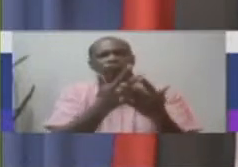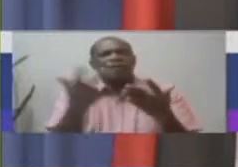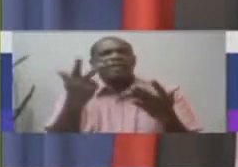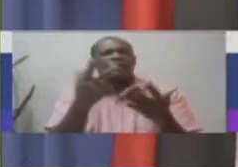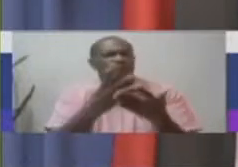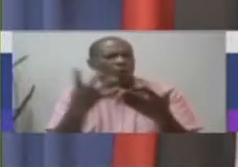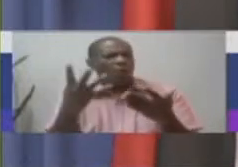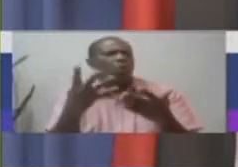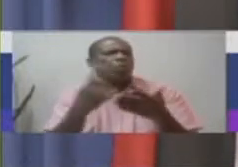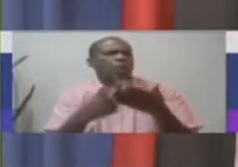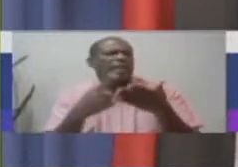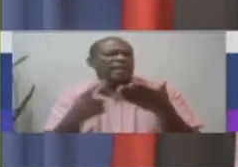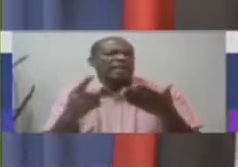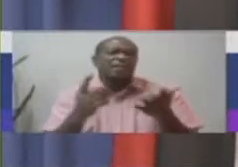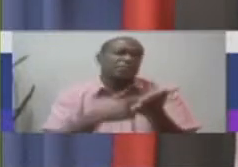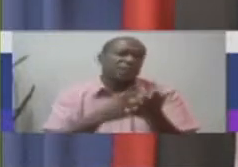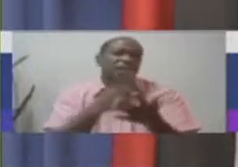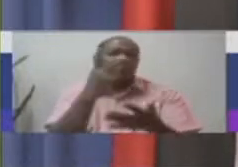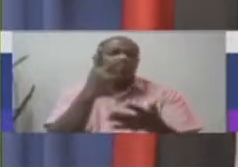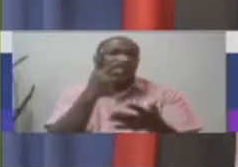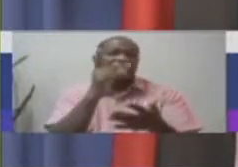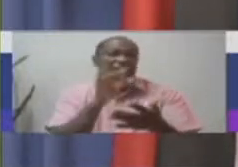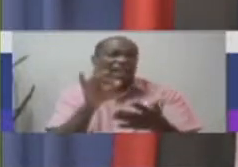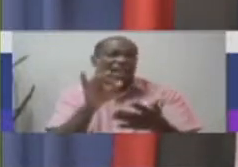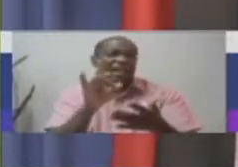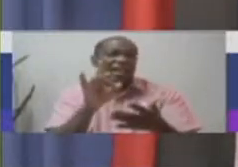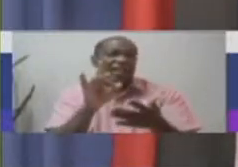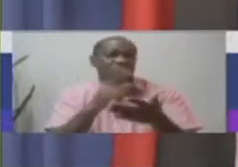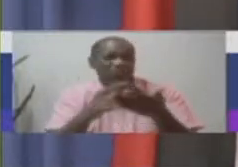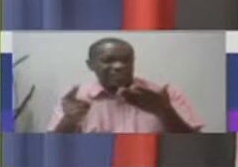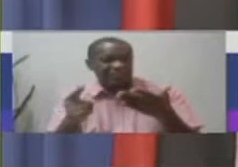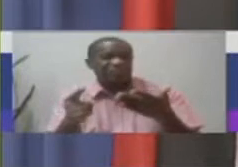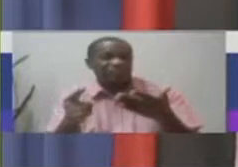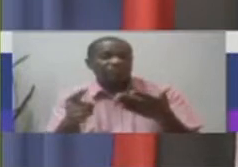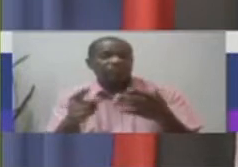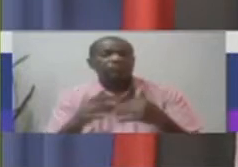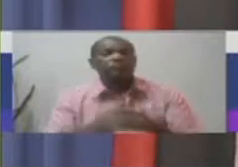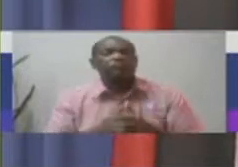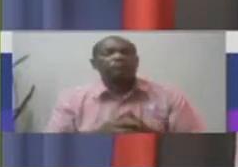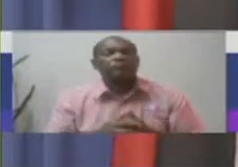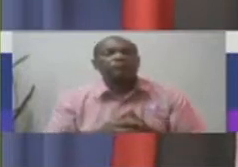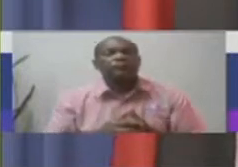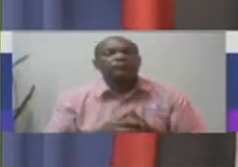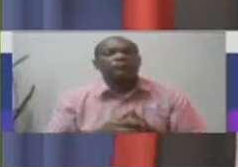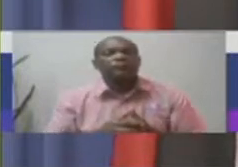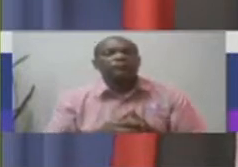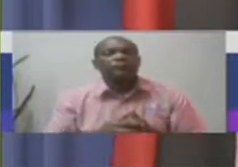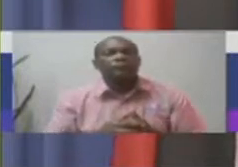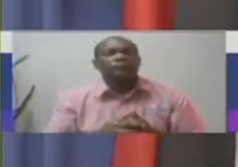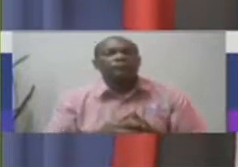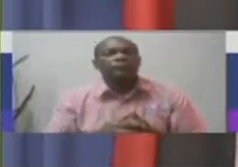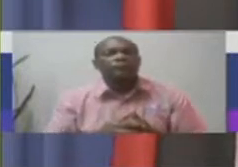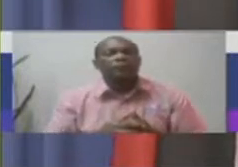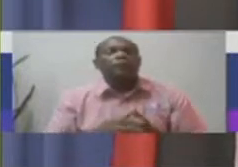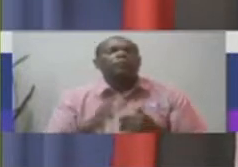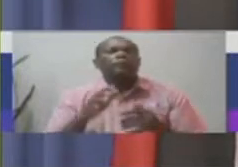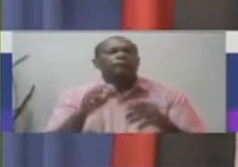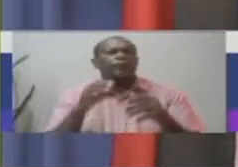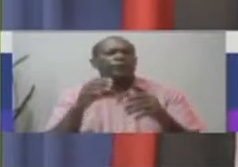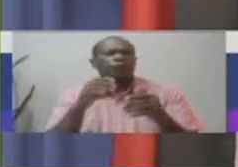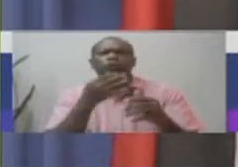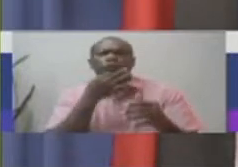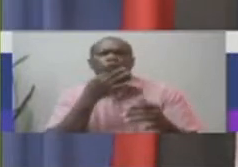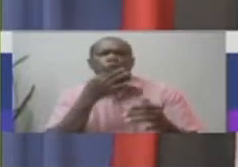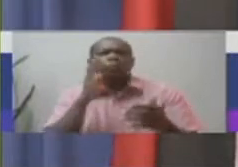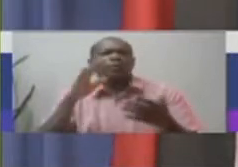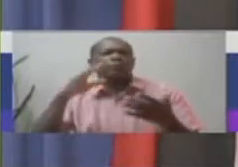can tell you, as I did mention before, that we are close to confirmation of shipping of another dose